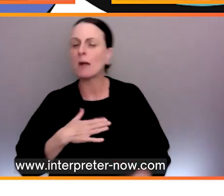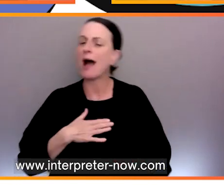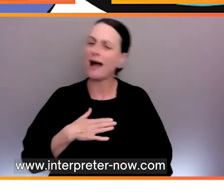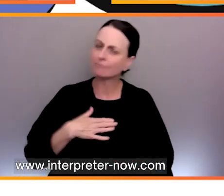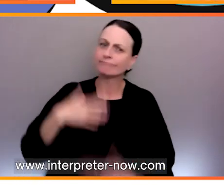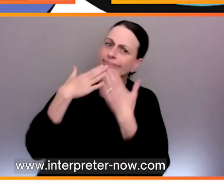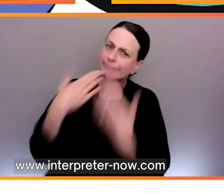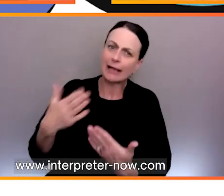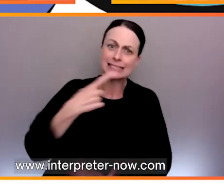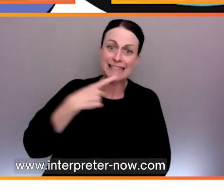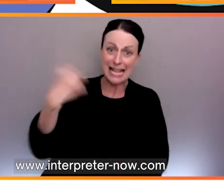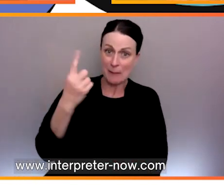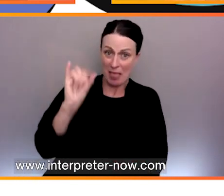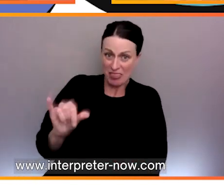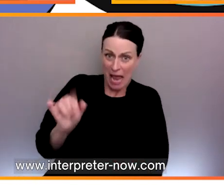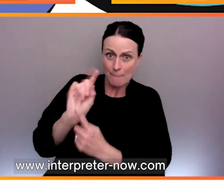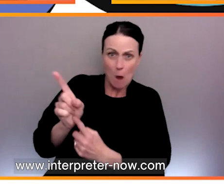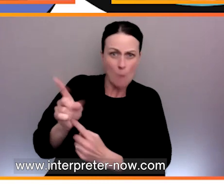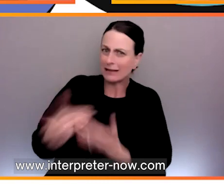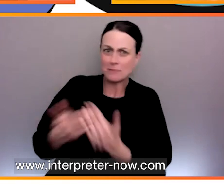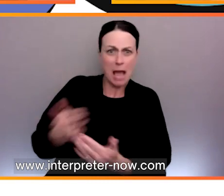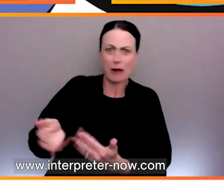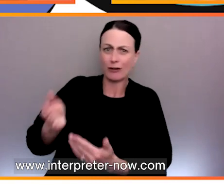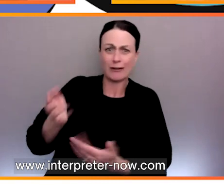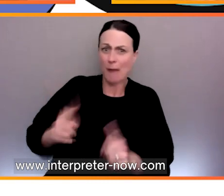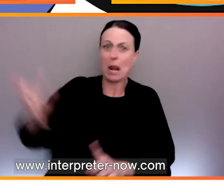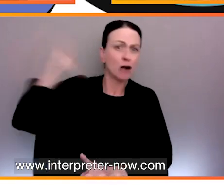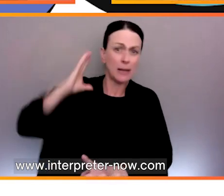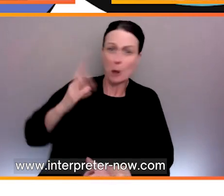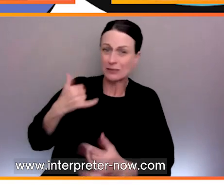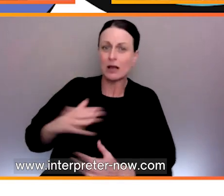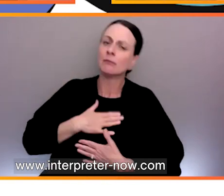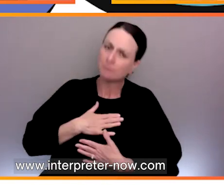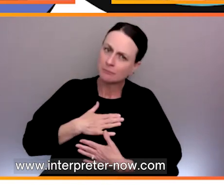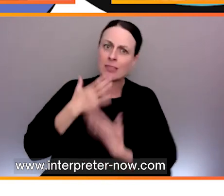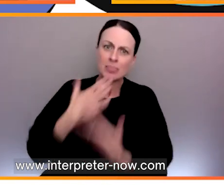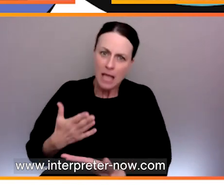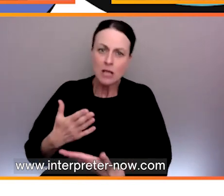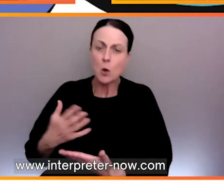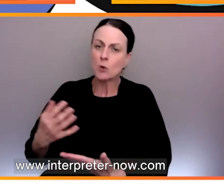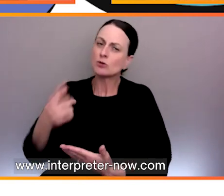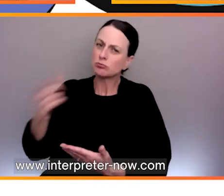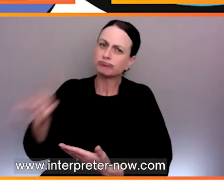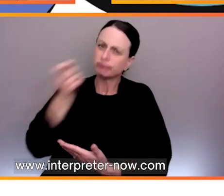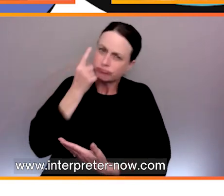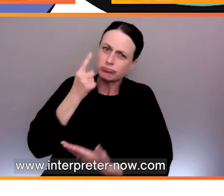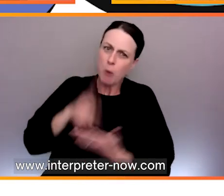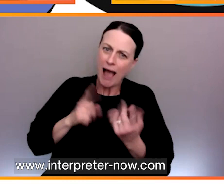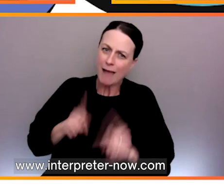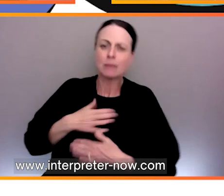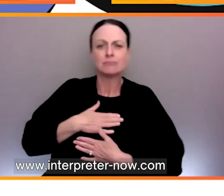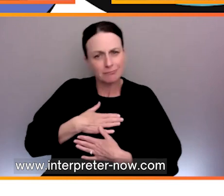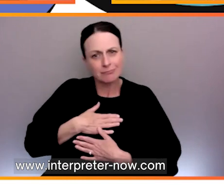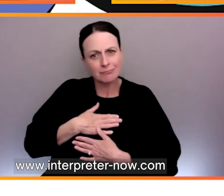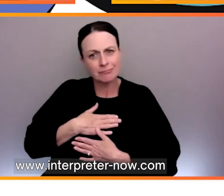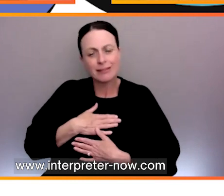opportunity. And I love talking about allyship, and I love studying it, and I love hearing about it and learning about it,